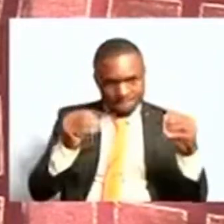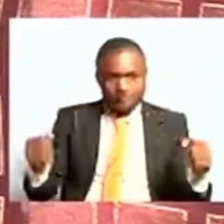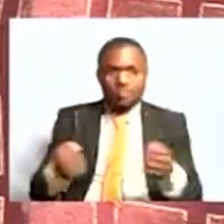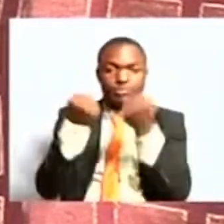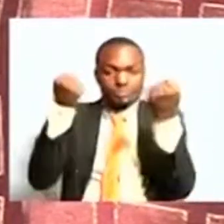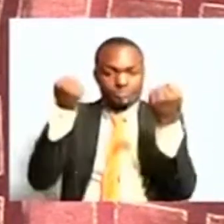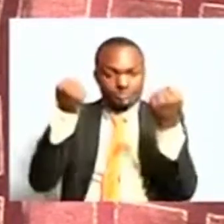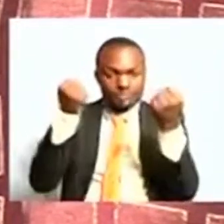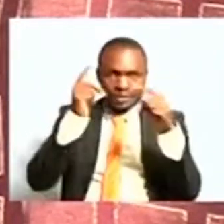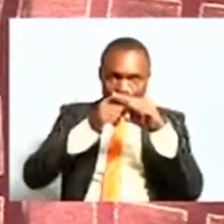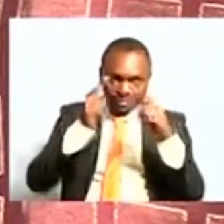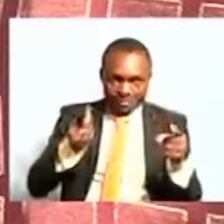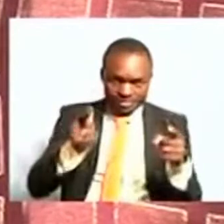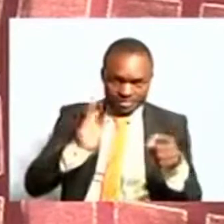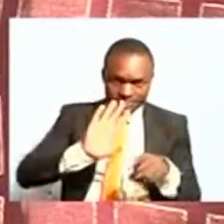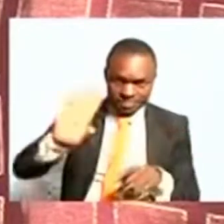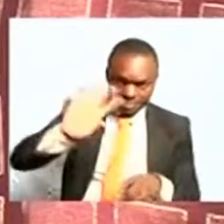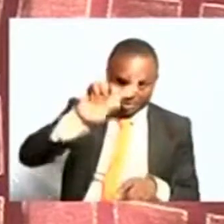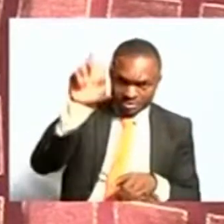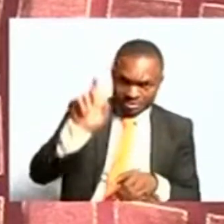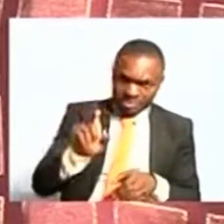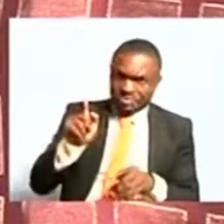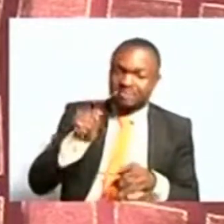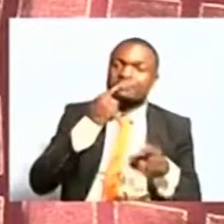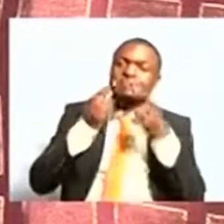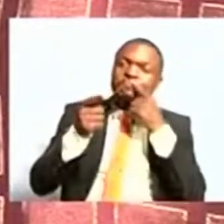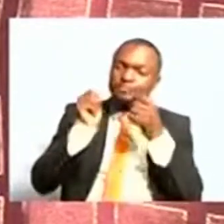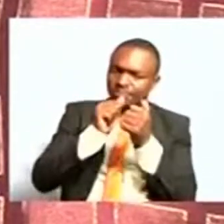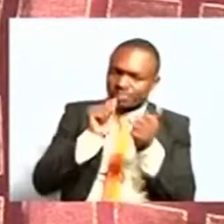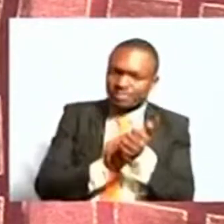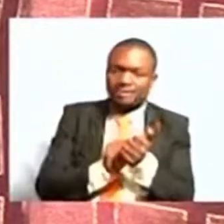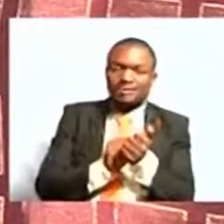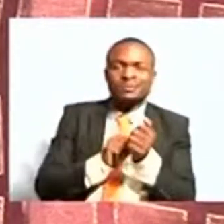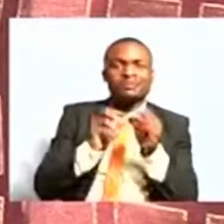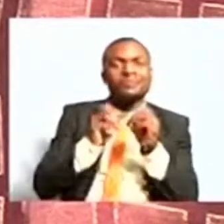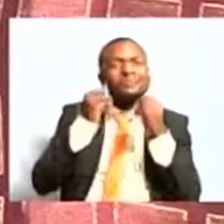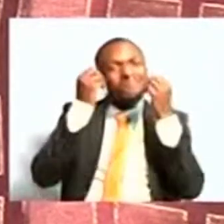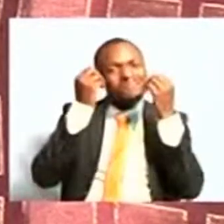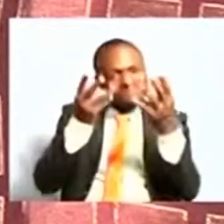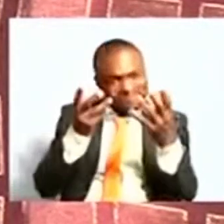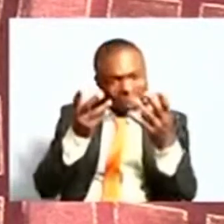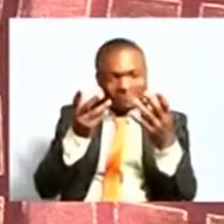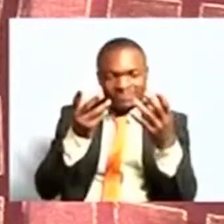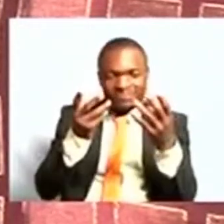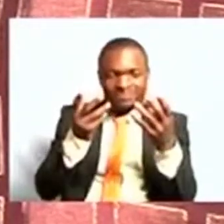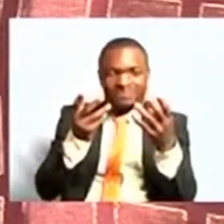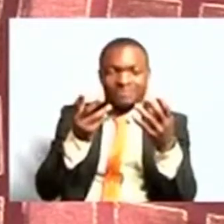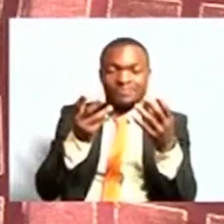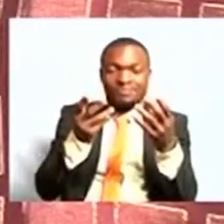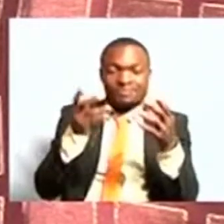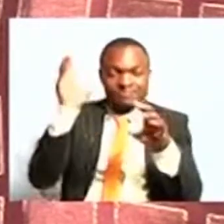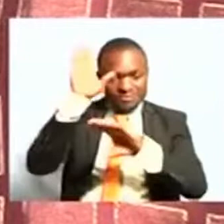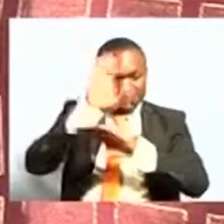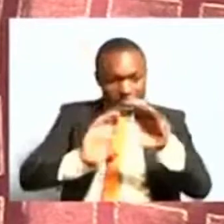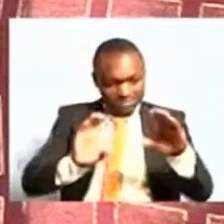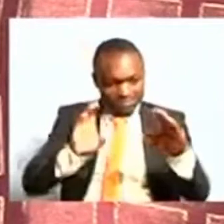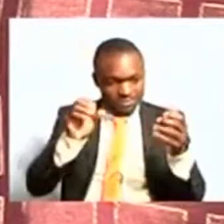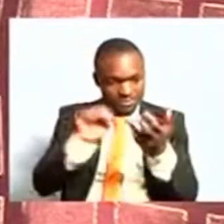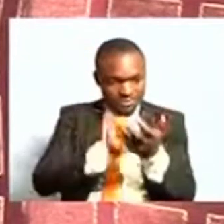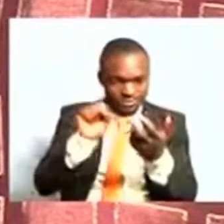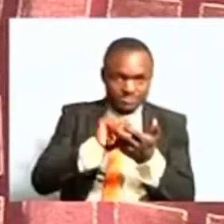But going to your question, where you talked about the main causes. So from these statistics that we have,